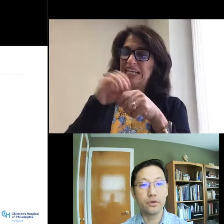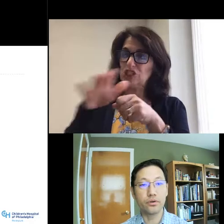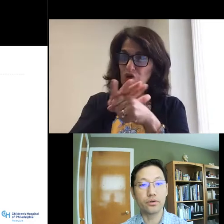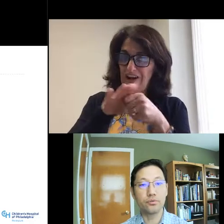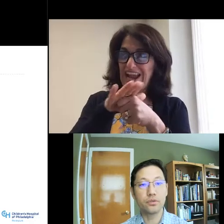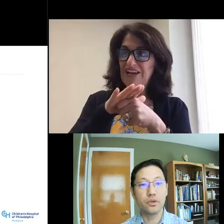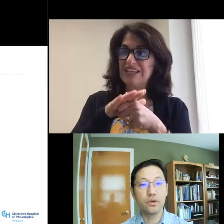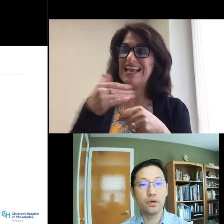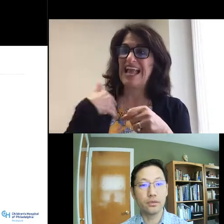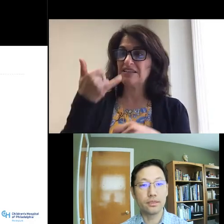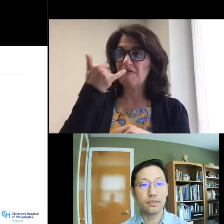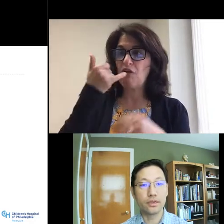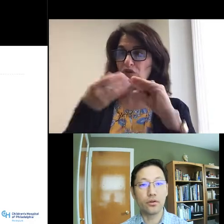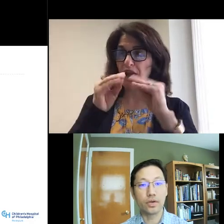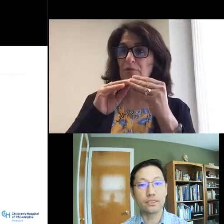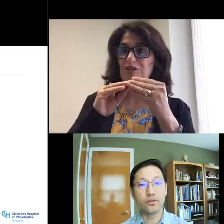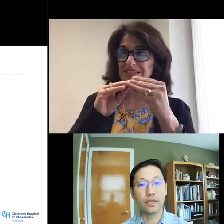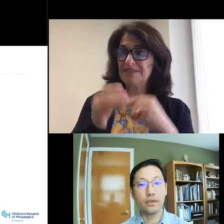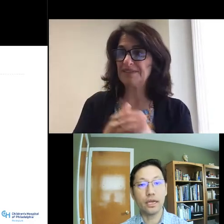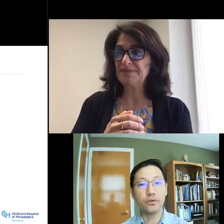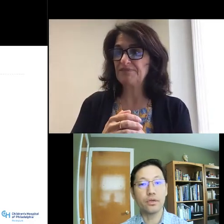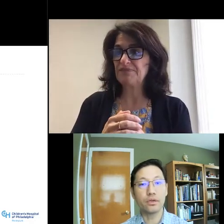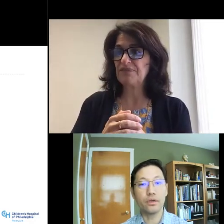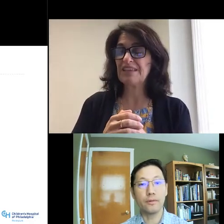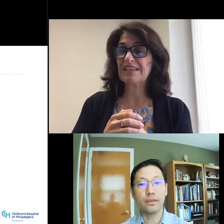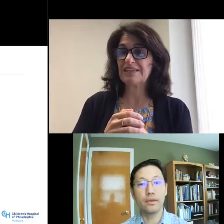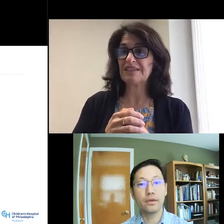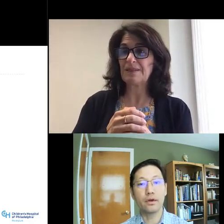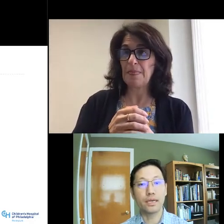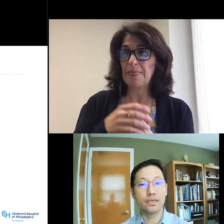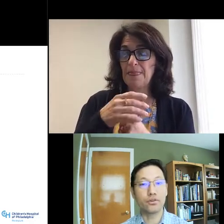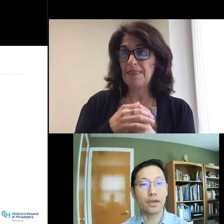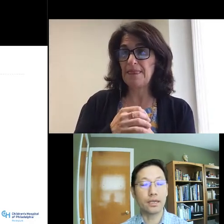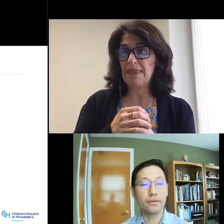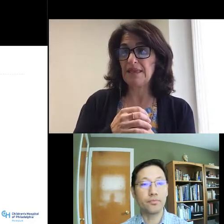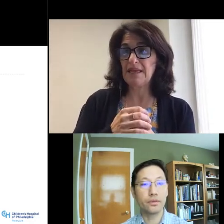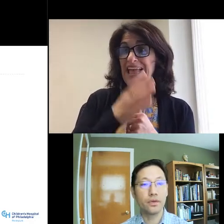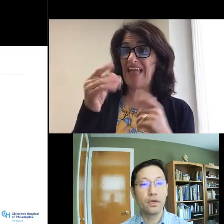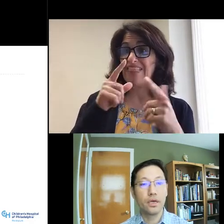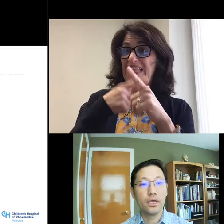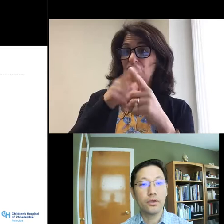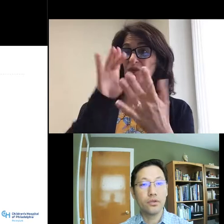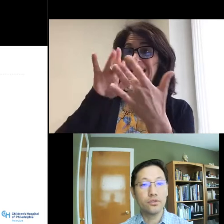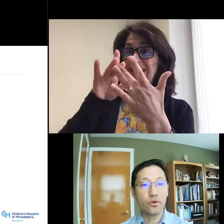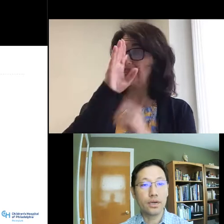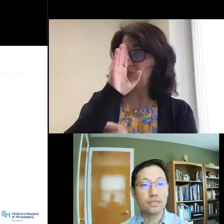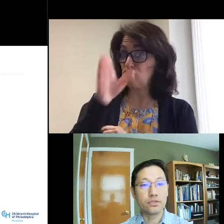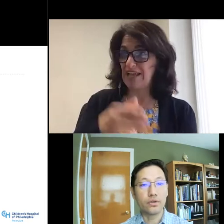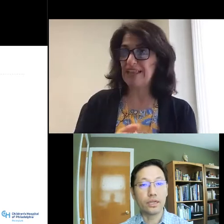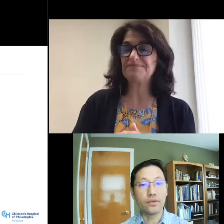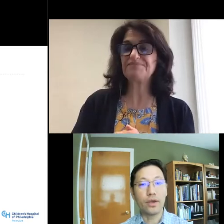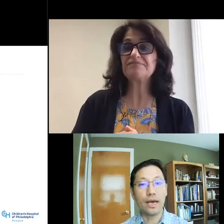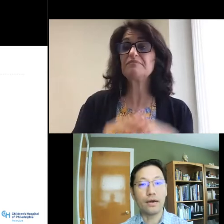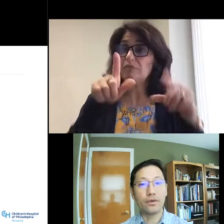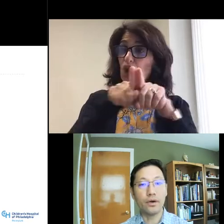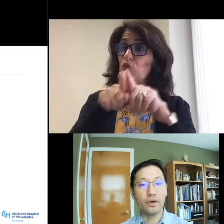numbers for groups that organize the training, and you can contact them directly. You can also organize a